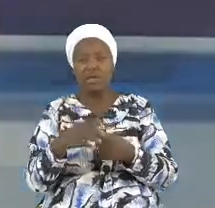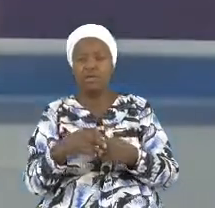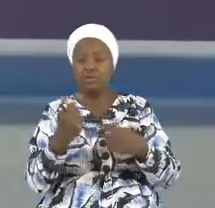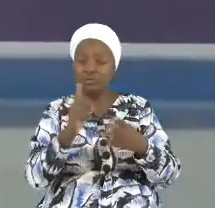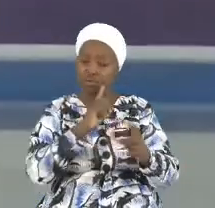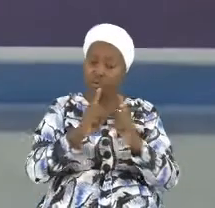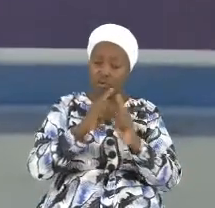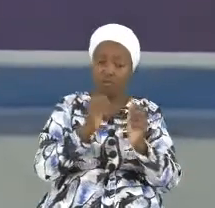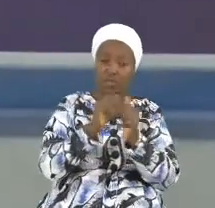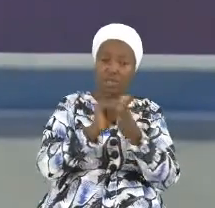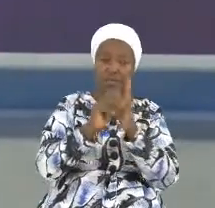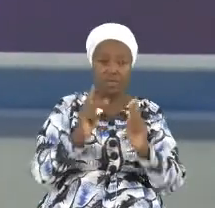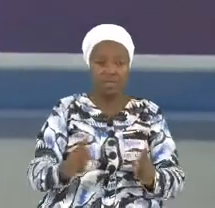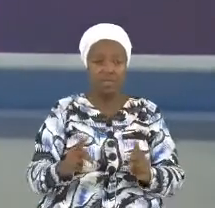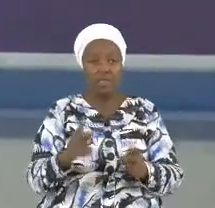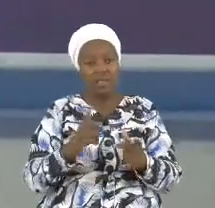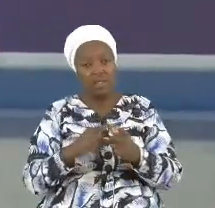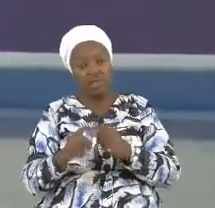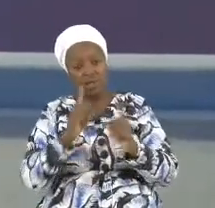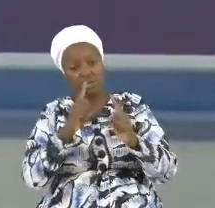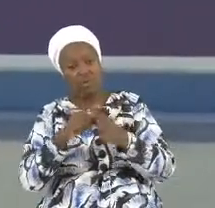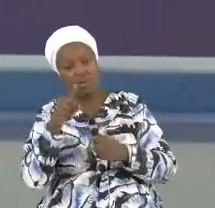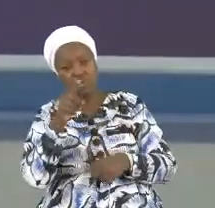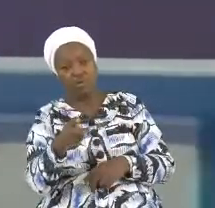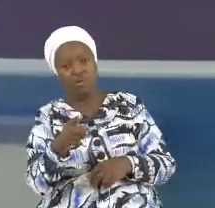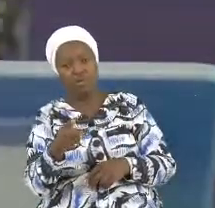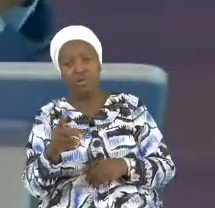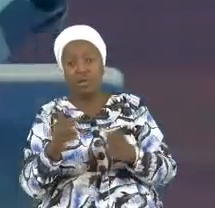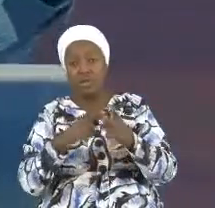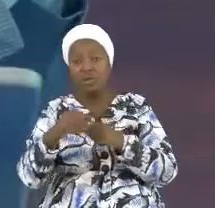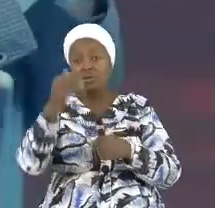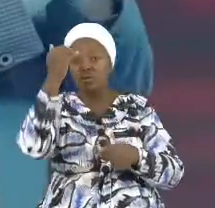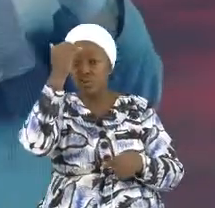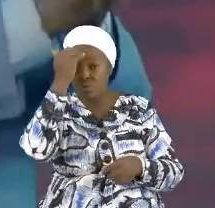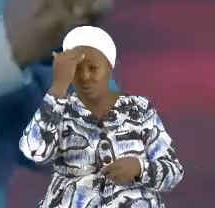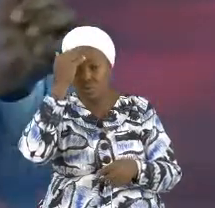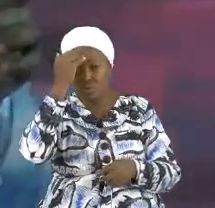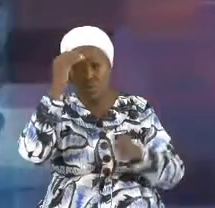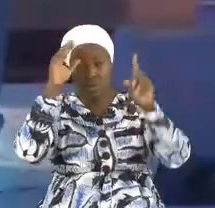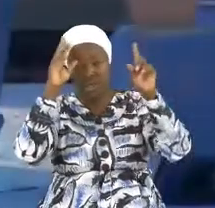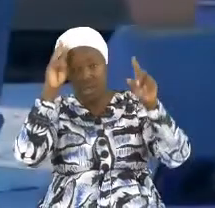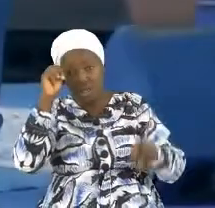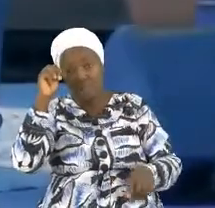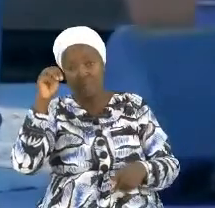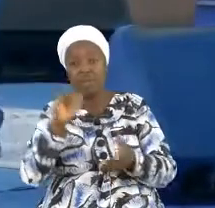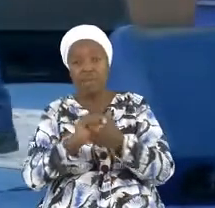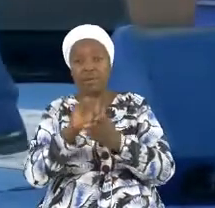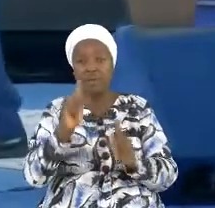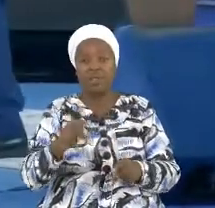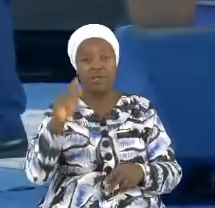and he talks to you, and you know him socially.